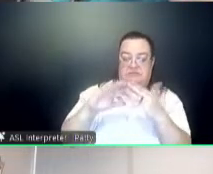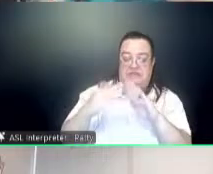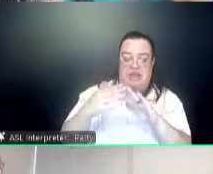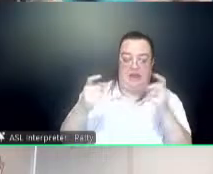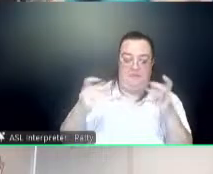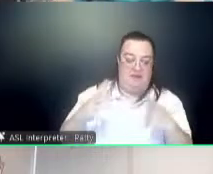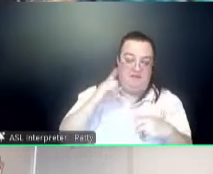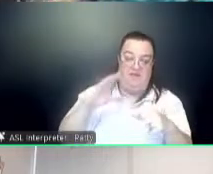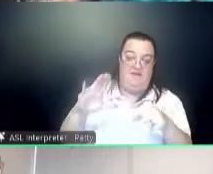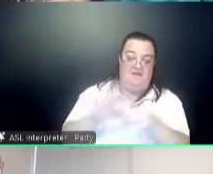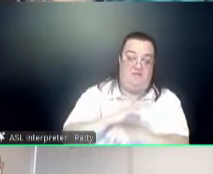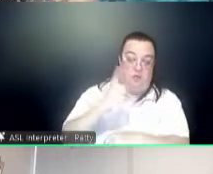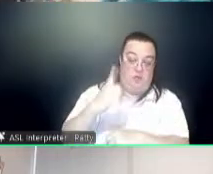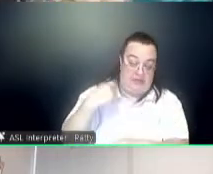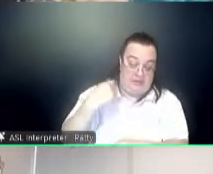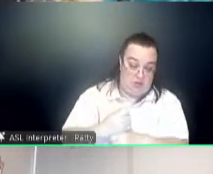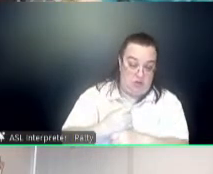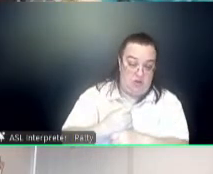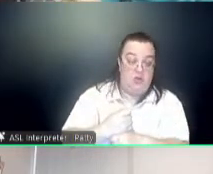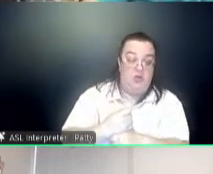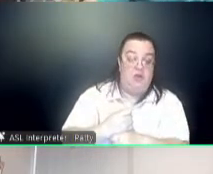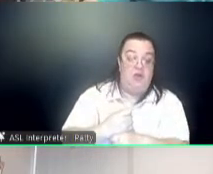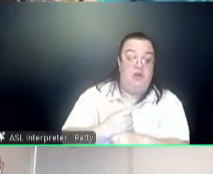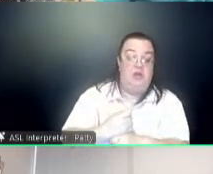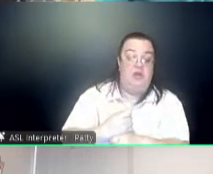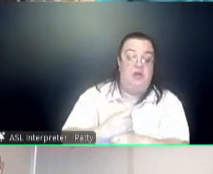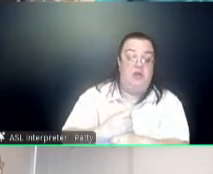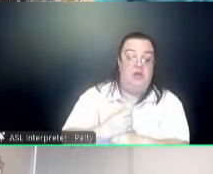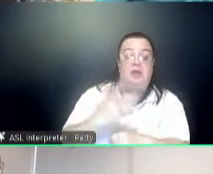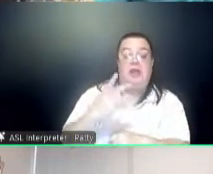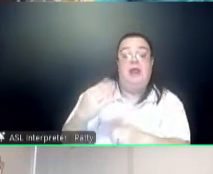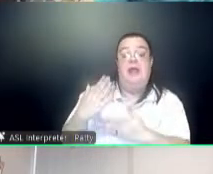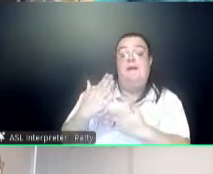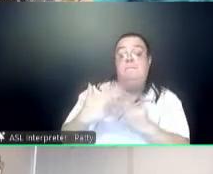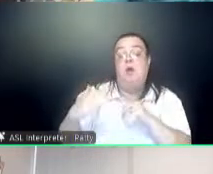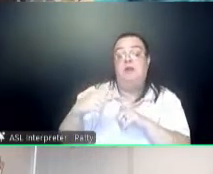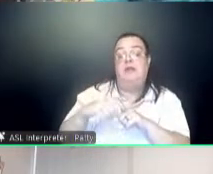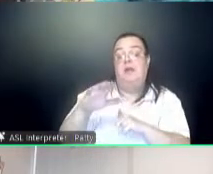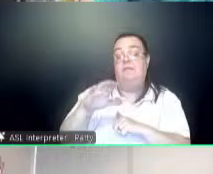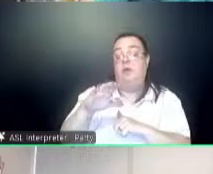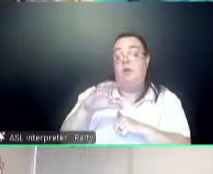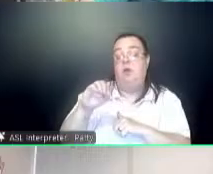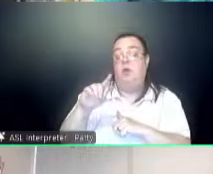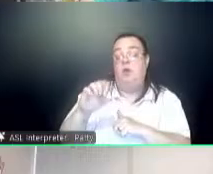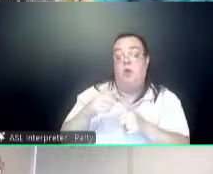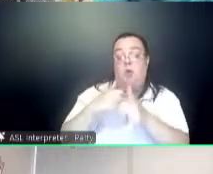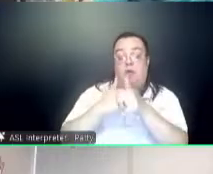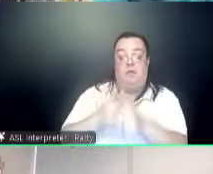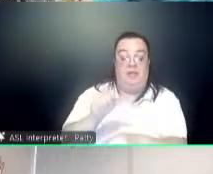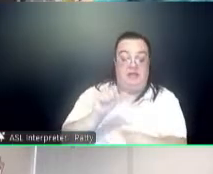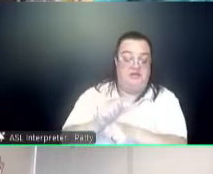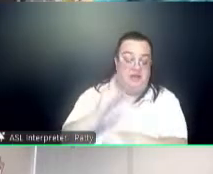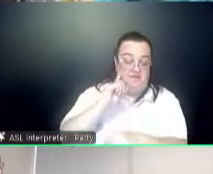year, and a part-time code compliance job for the full year.